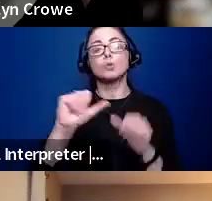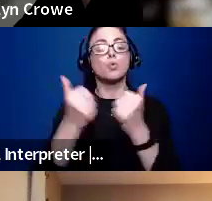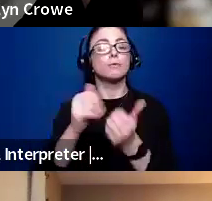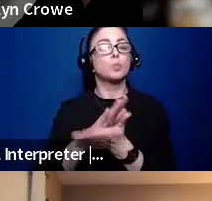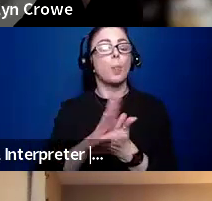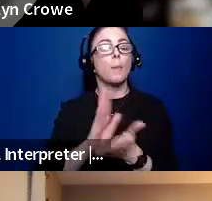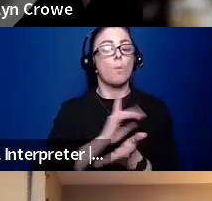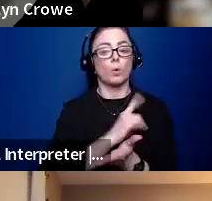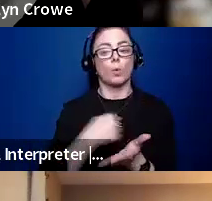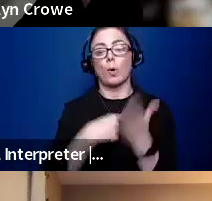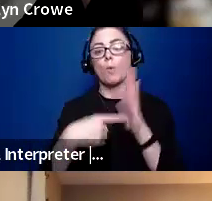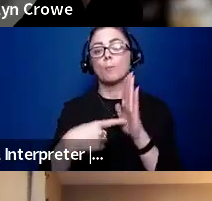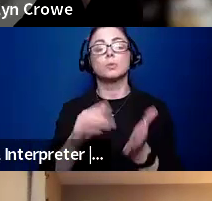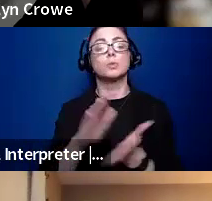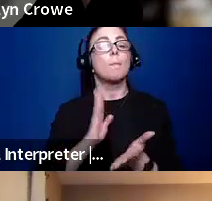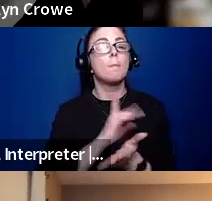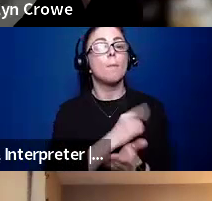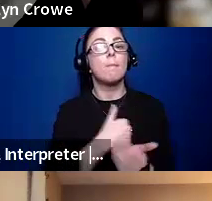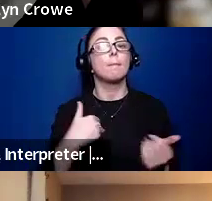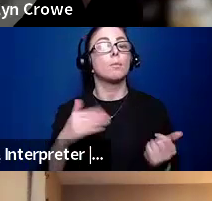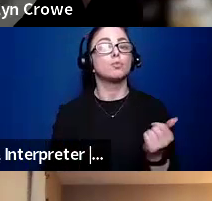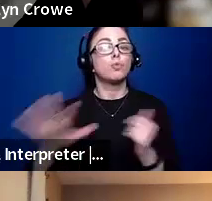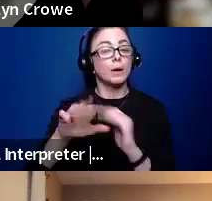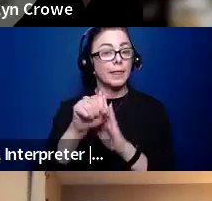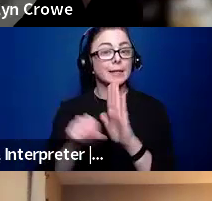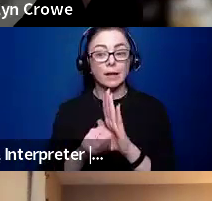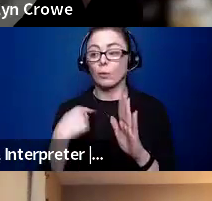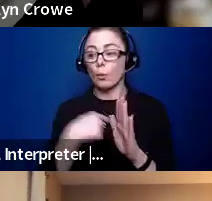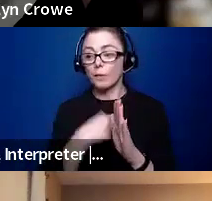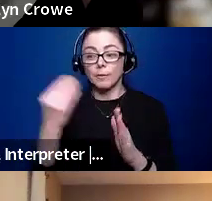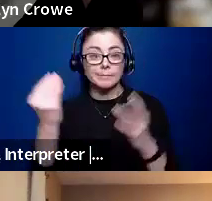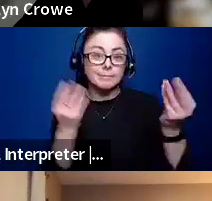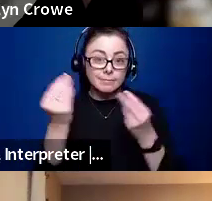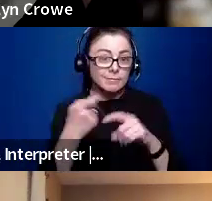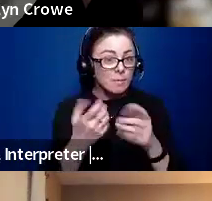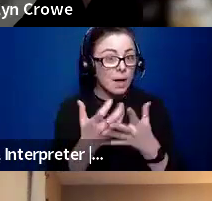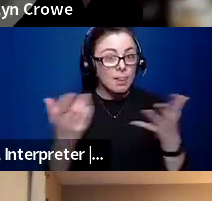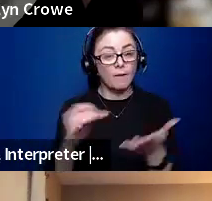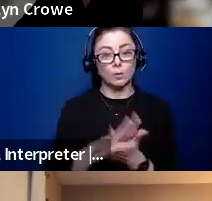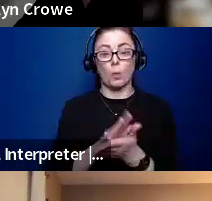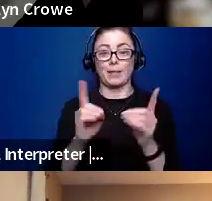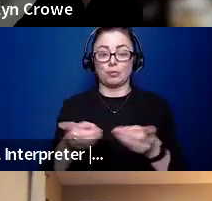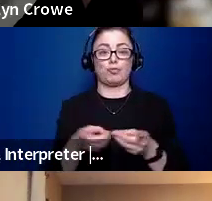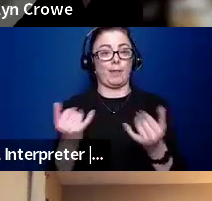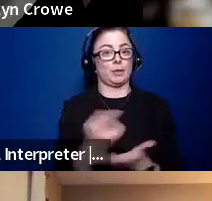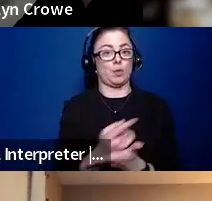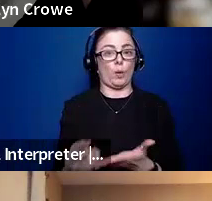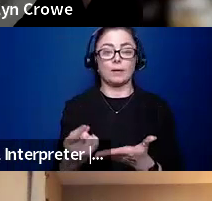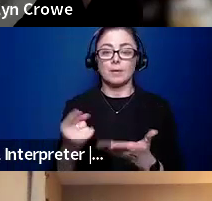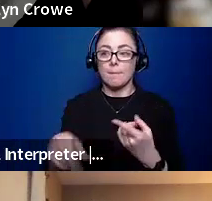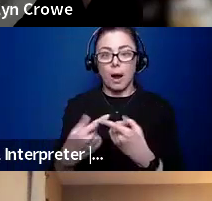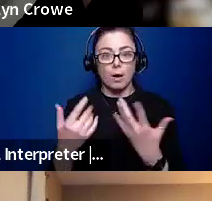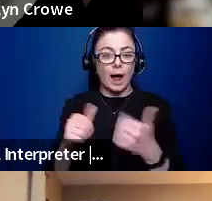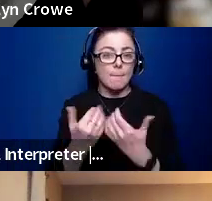We represent school board members across the state of Iowa. So we have been hearing from a lot of school districts this week on the importance of the services that